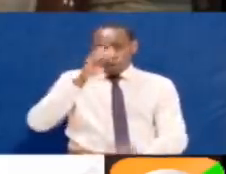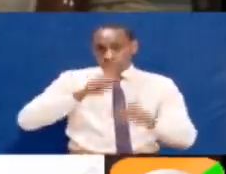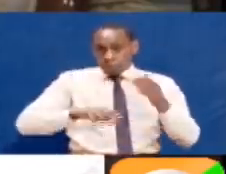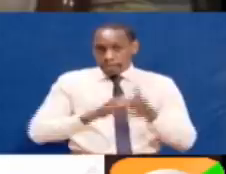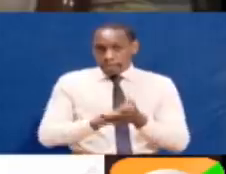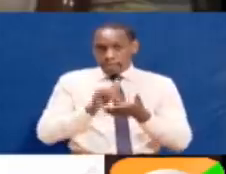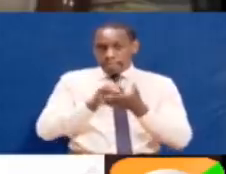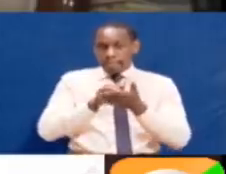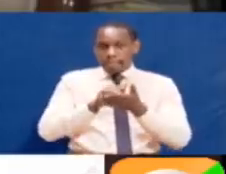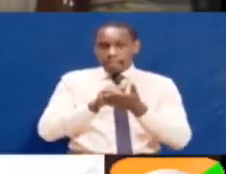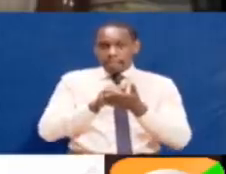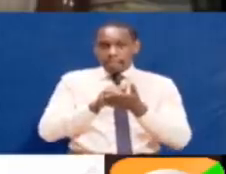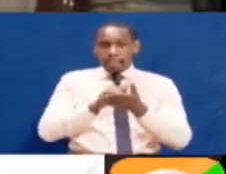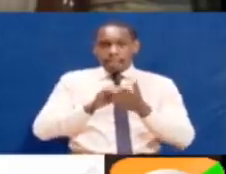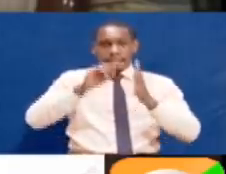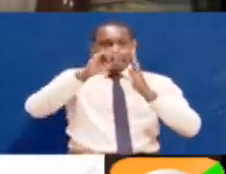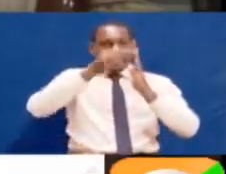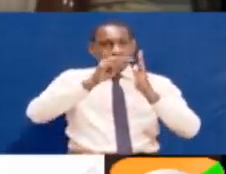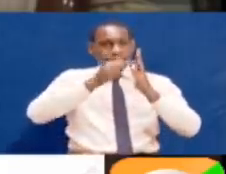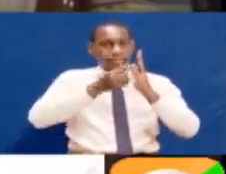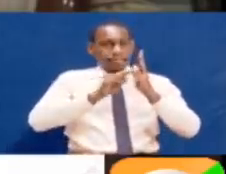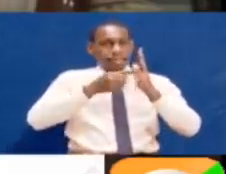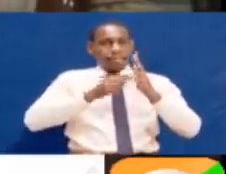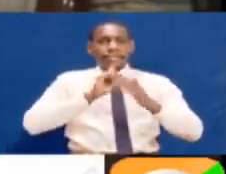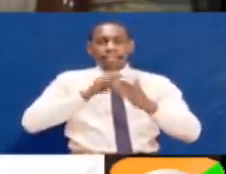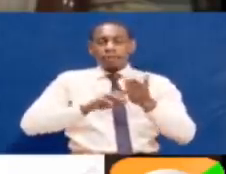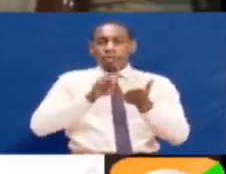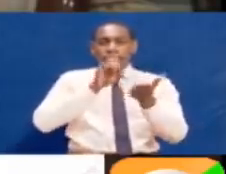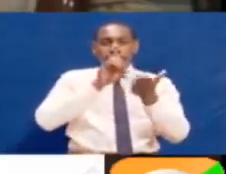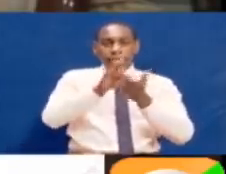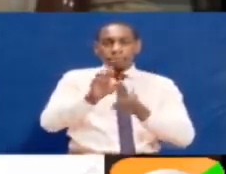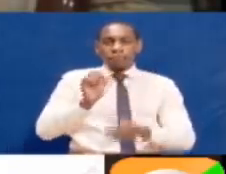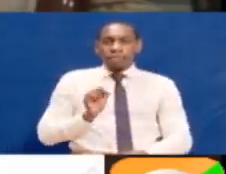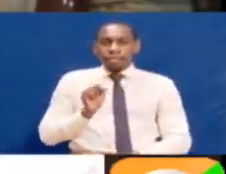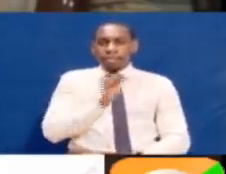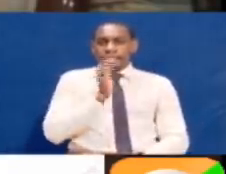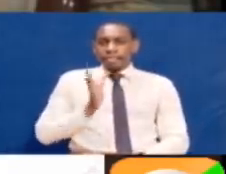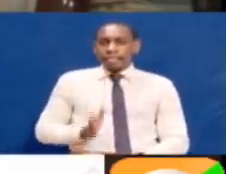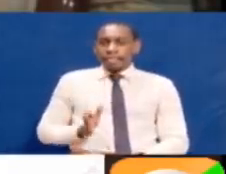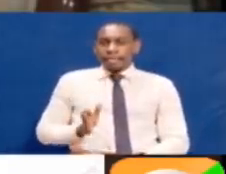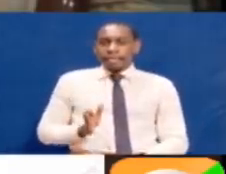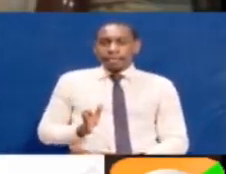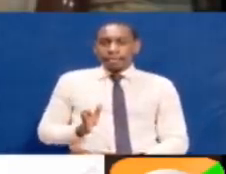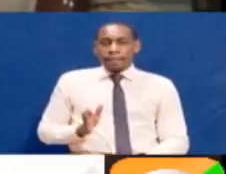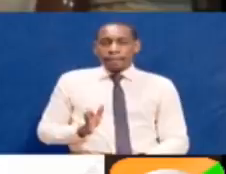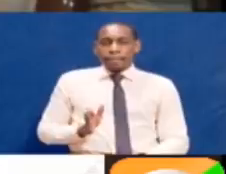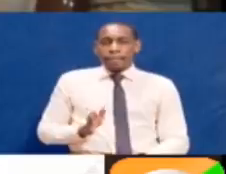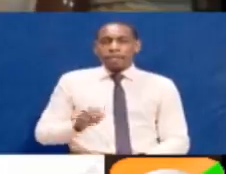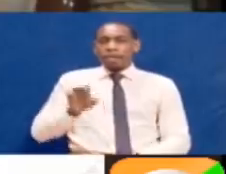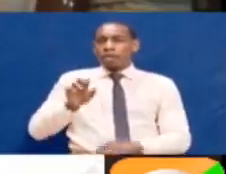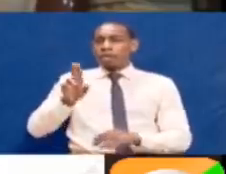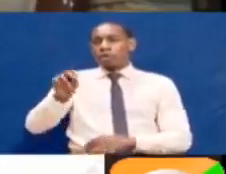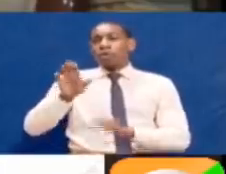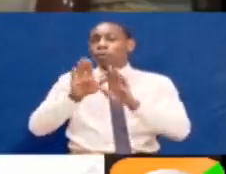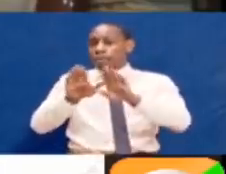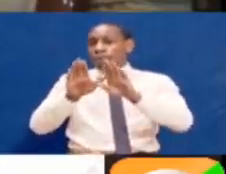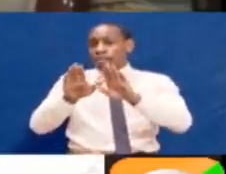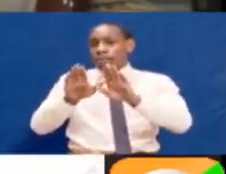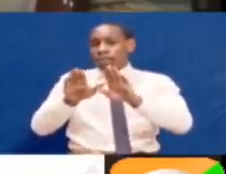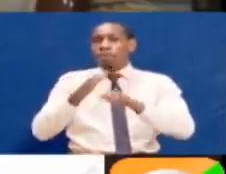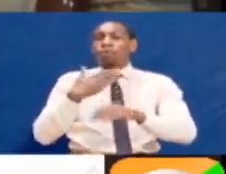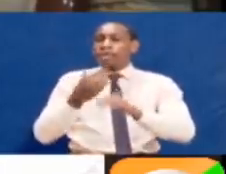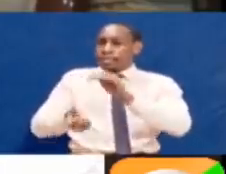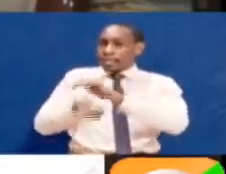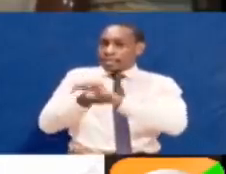You know that the purported list that says it was removing senators. No. It has. No, just hold on there, because okay, it